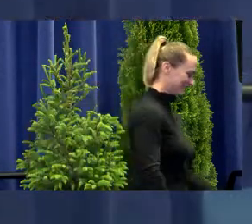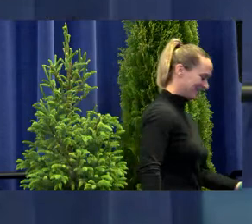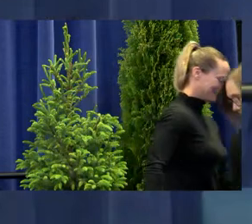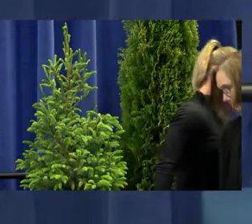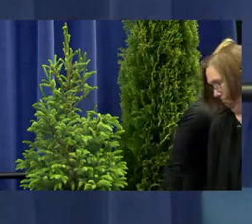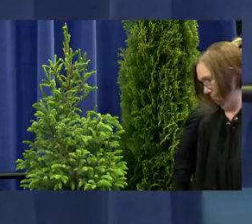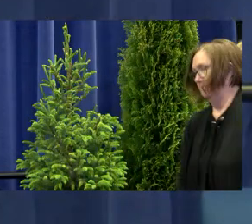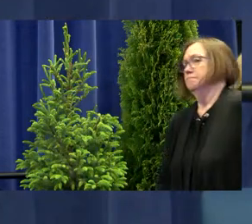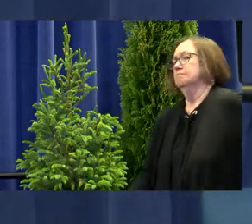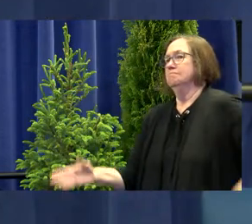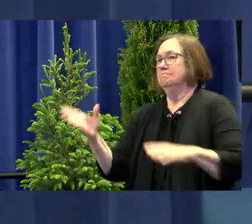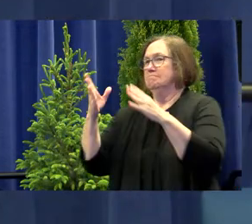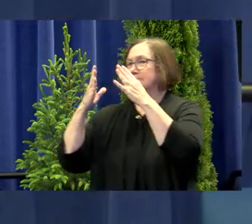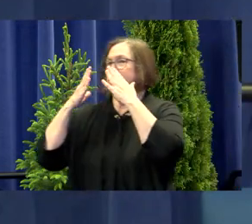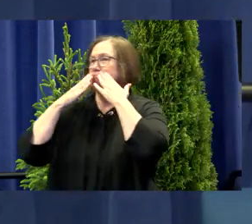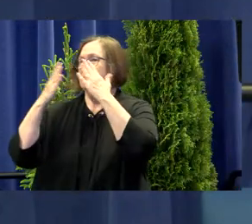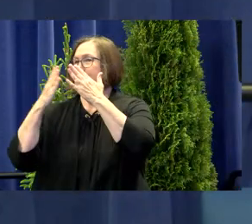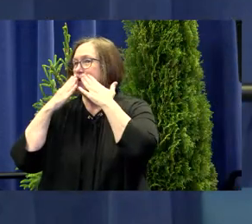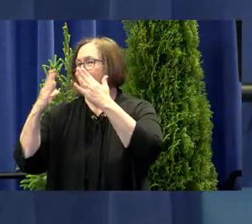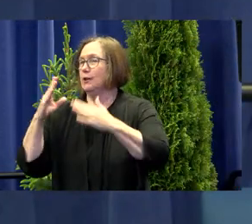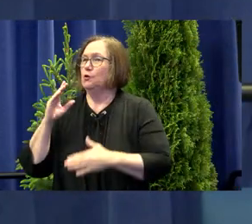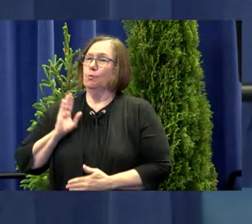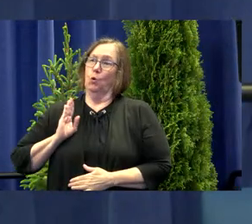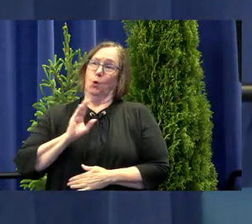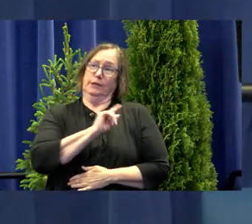Thank you, Trustee West.